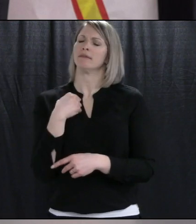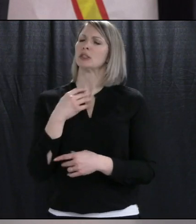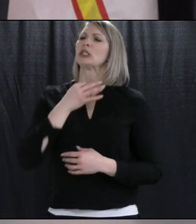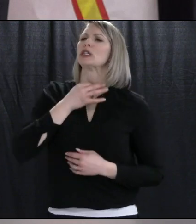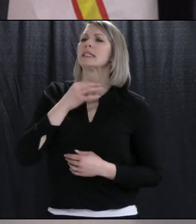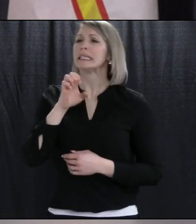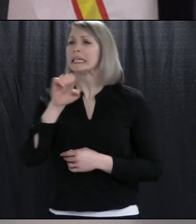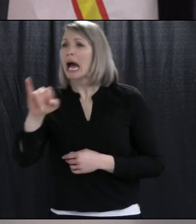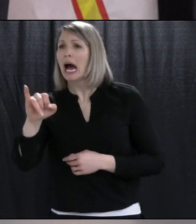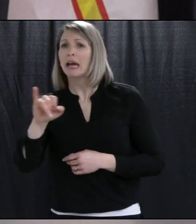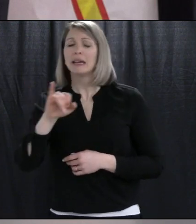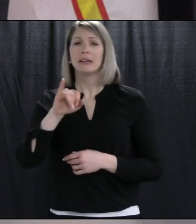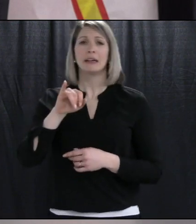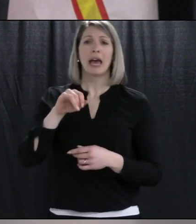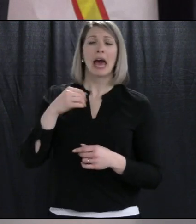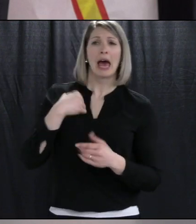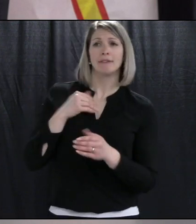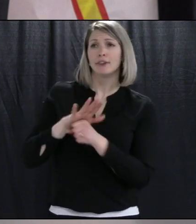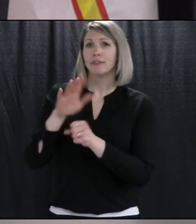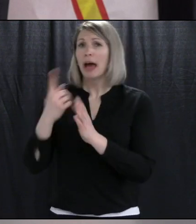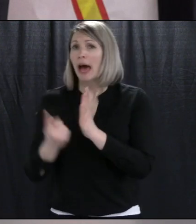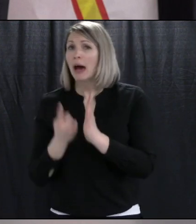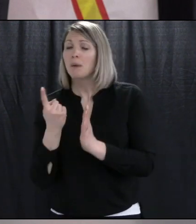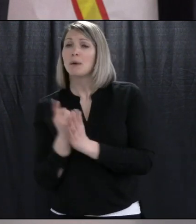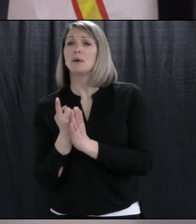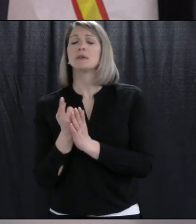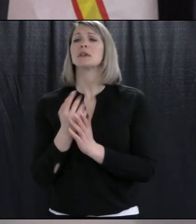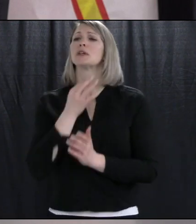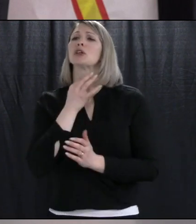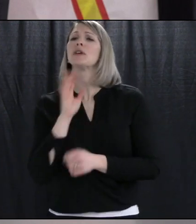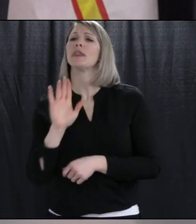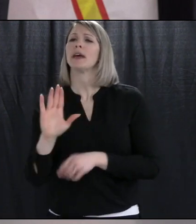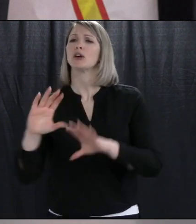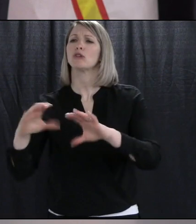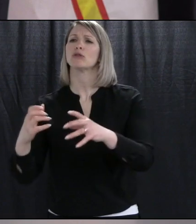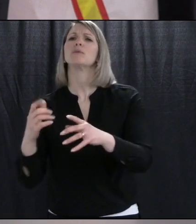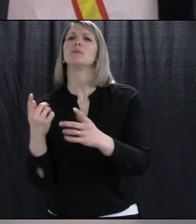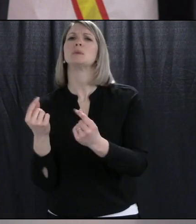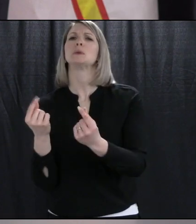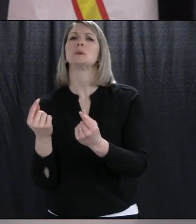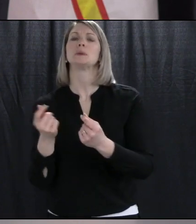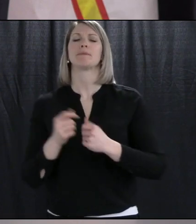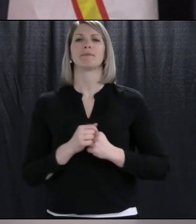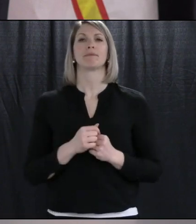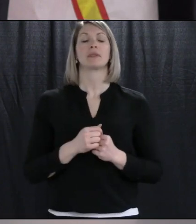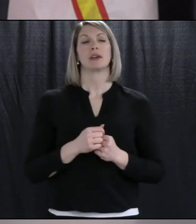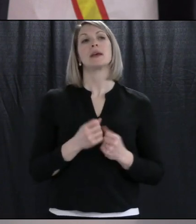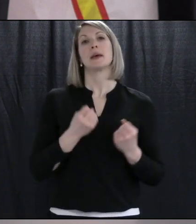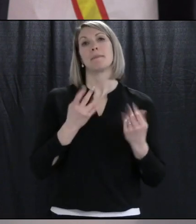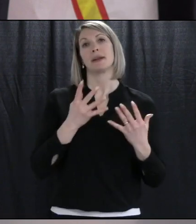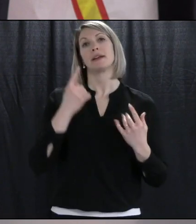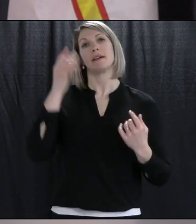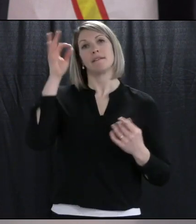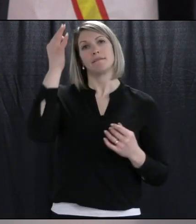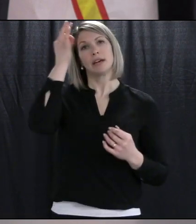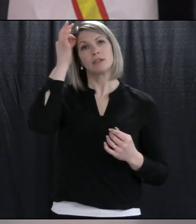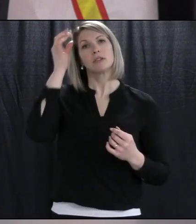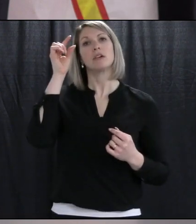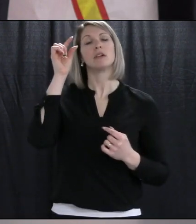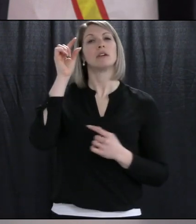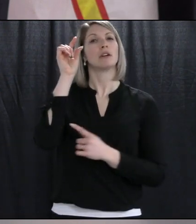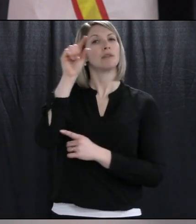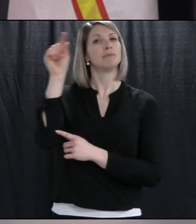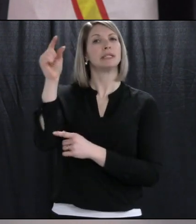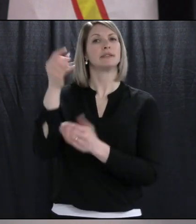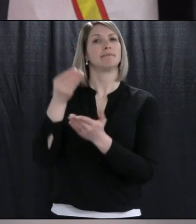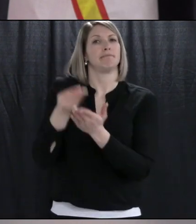qualify, if they don't have enough hours, what's being put in place there? Well, there are many federal initiatives that were announced this week that would, hopefully be